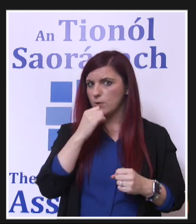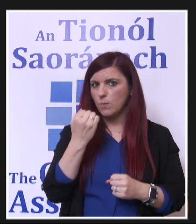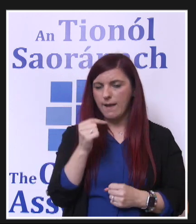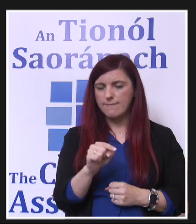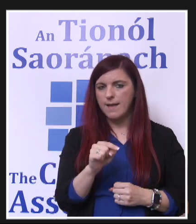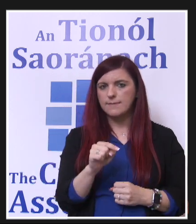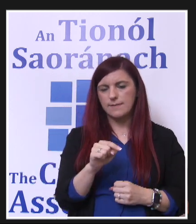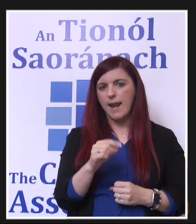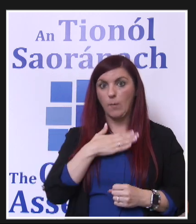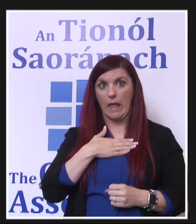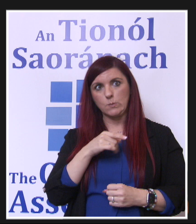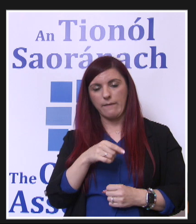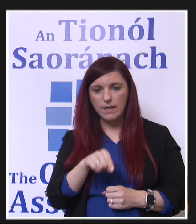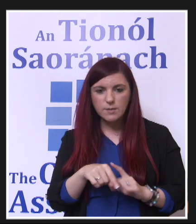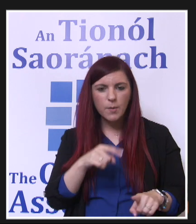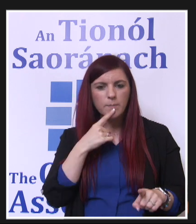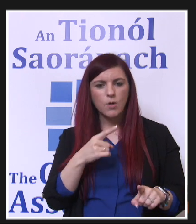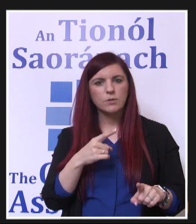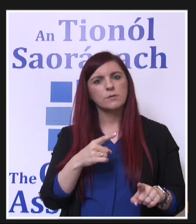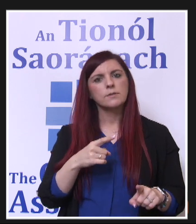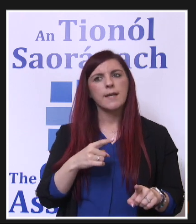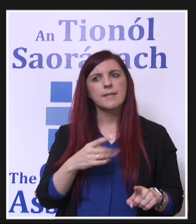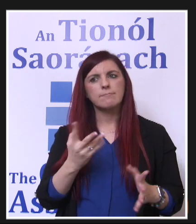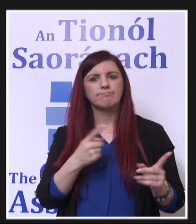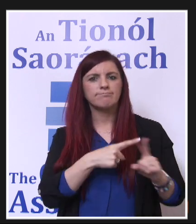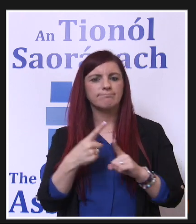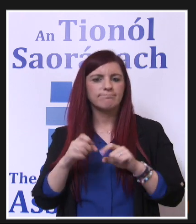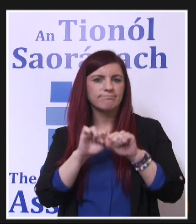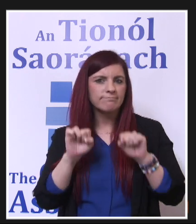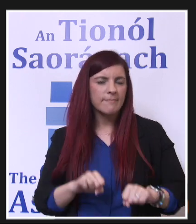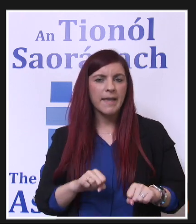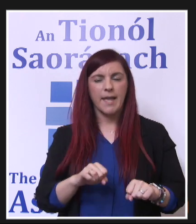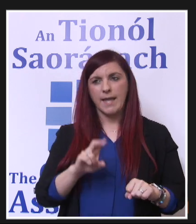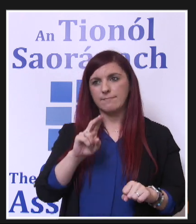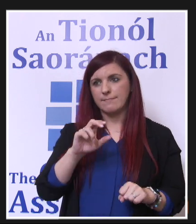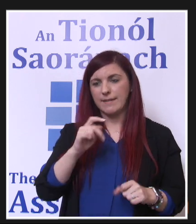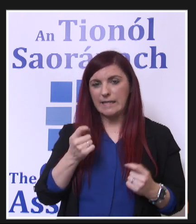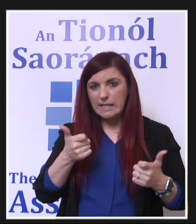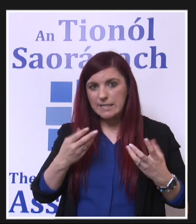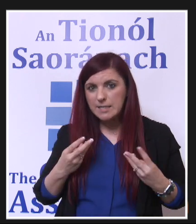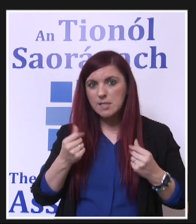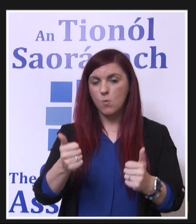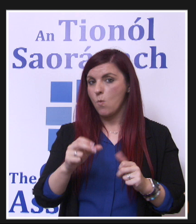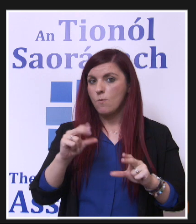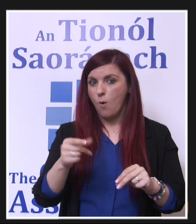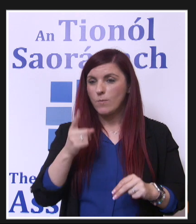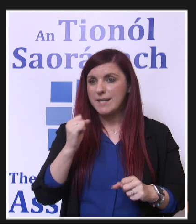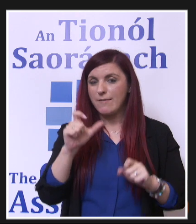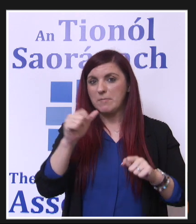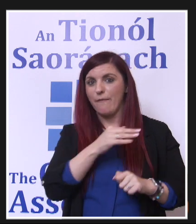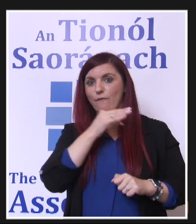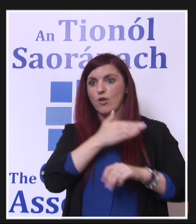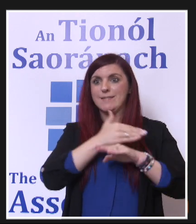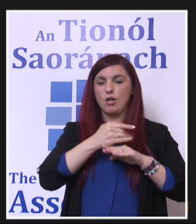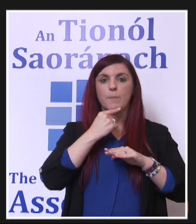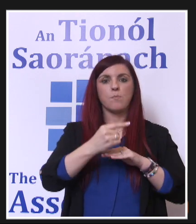system. So ours is not perfect, and English devolution, as you know, is a very kind of rocky road, and it's had very false starts. But the 10 metro